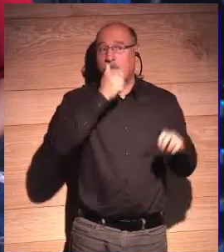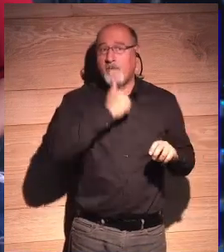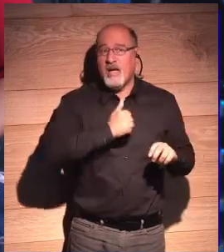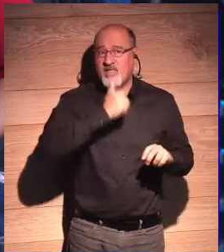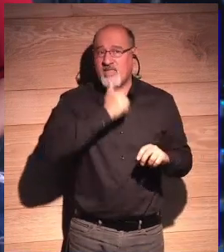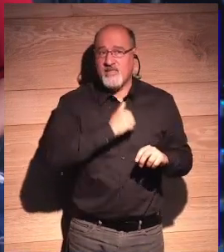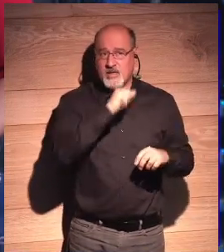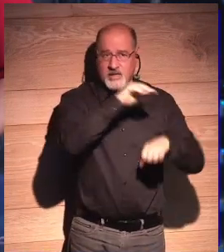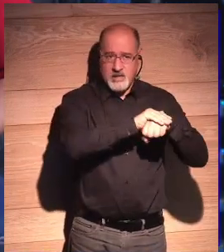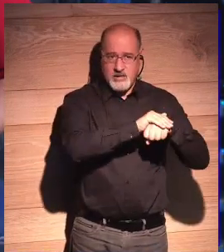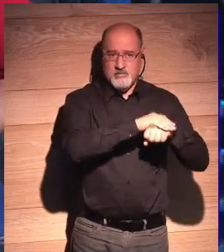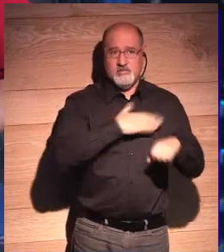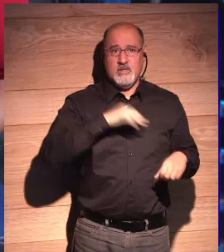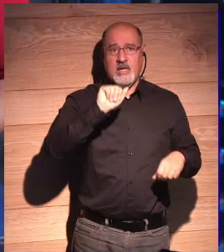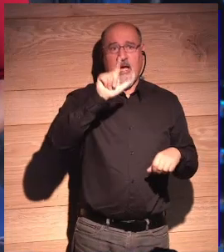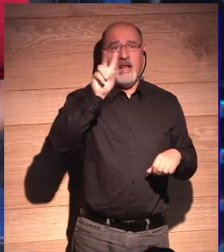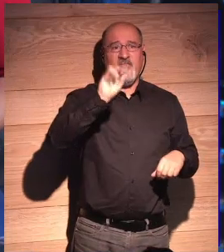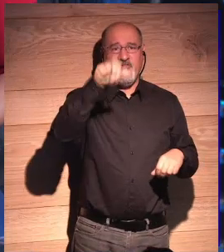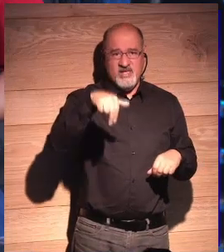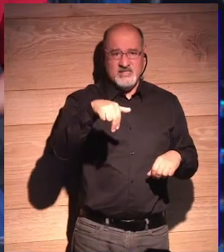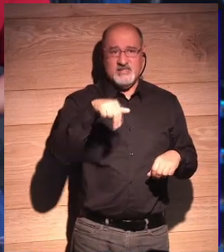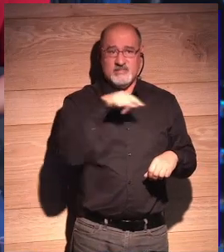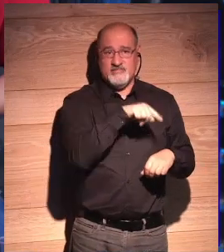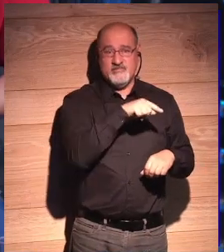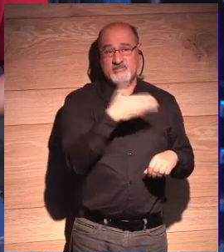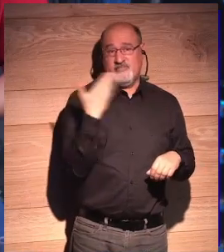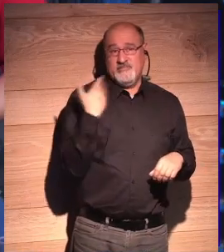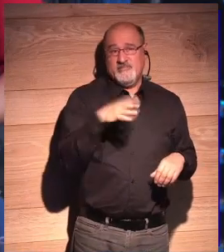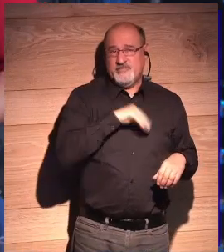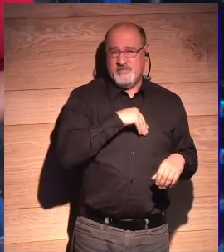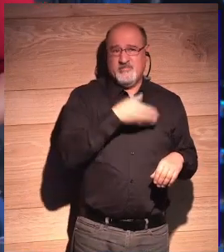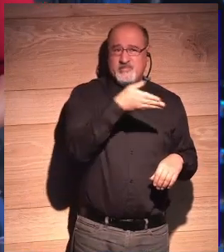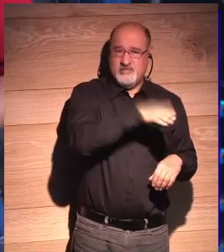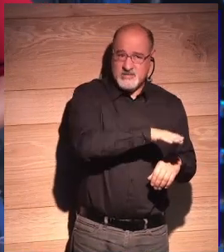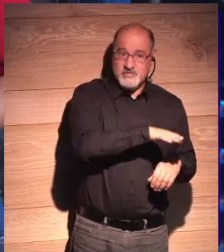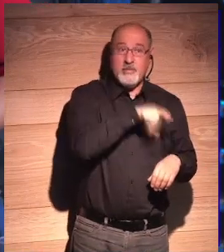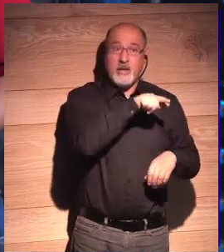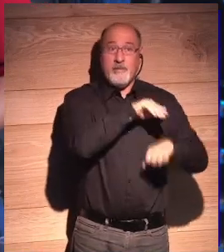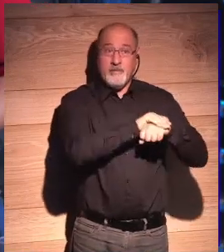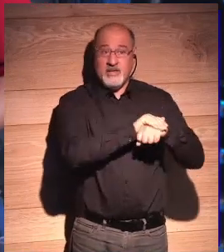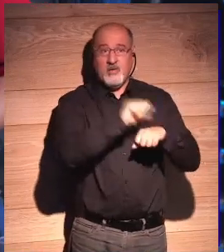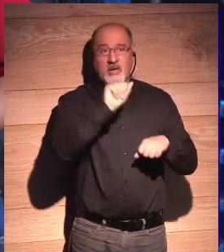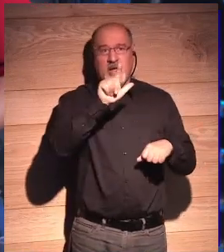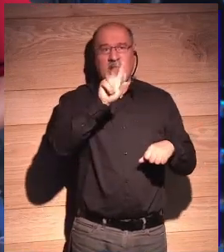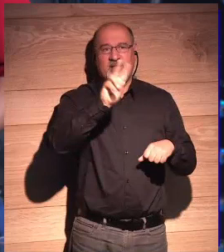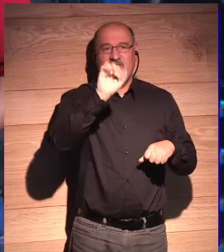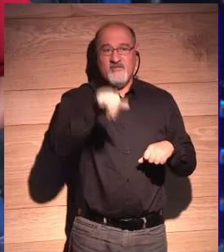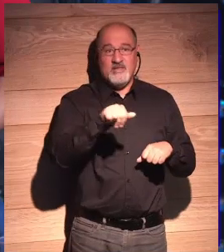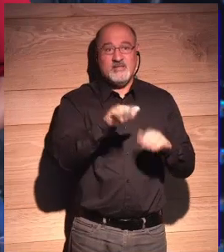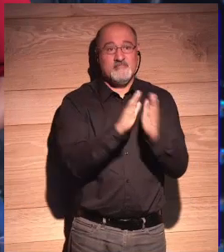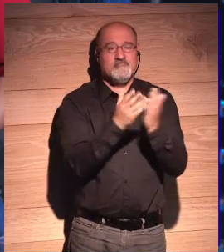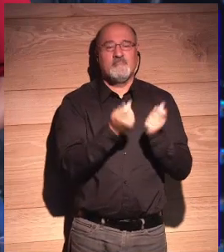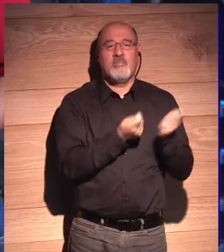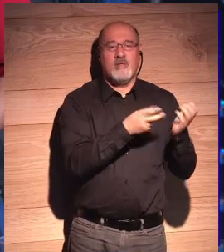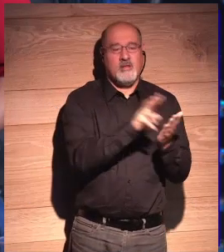named Alvin Buenaventura who unfortunately passed away right before the book came out, and he was he was sort of the first